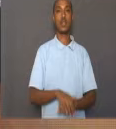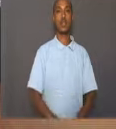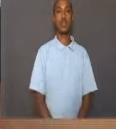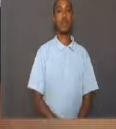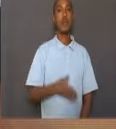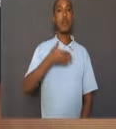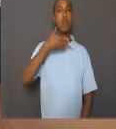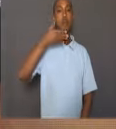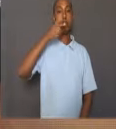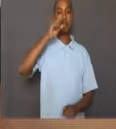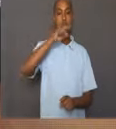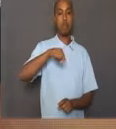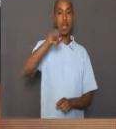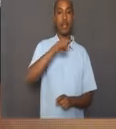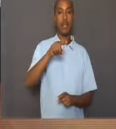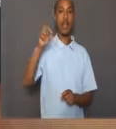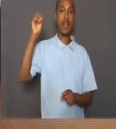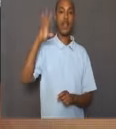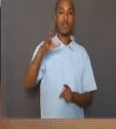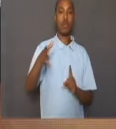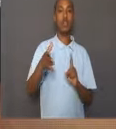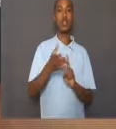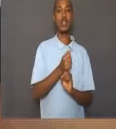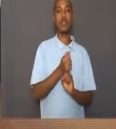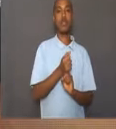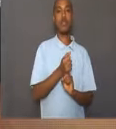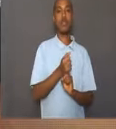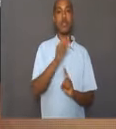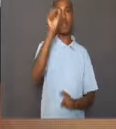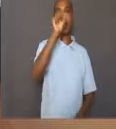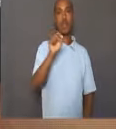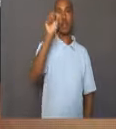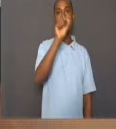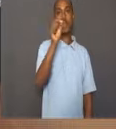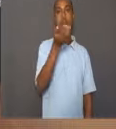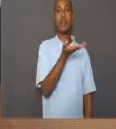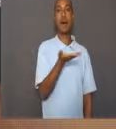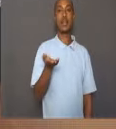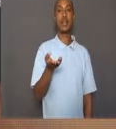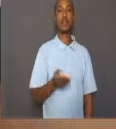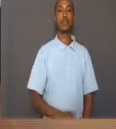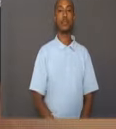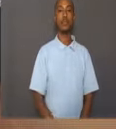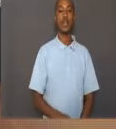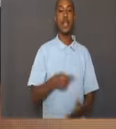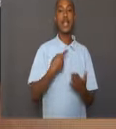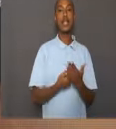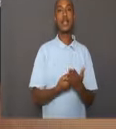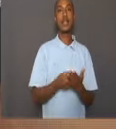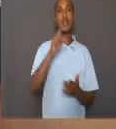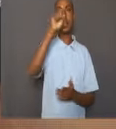Beta rays consist of beta particles. These beta particles